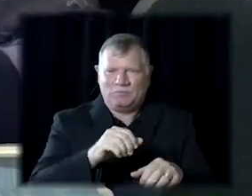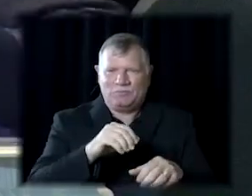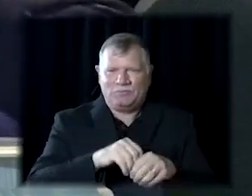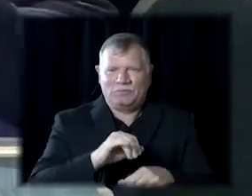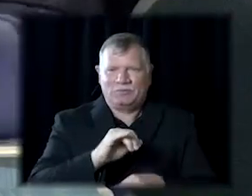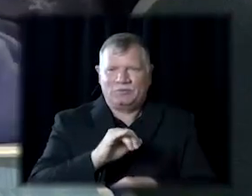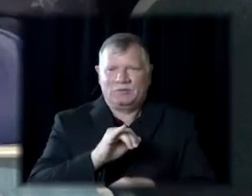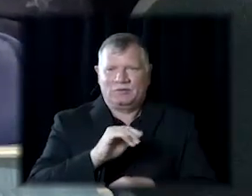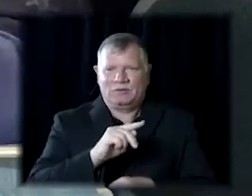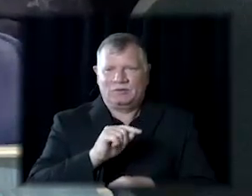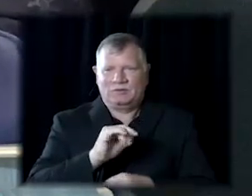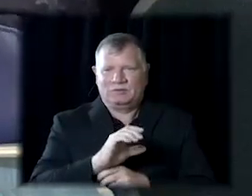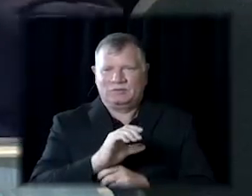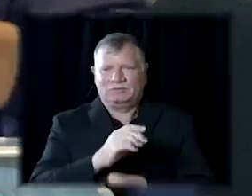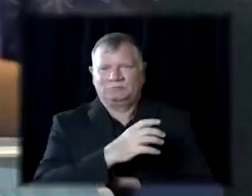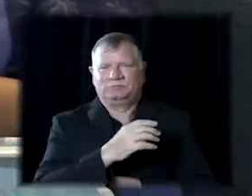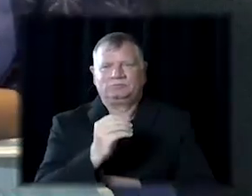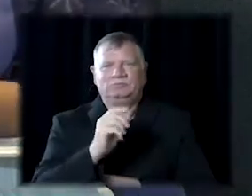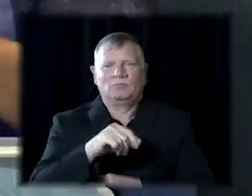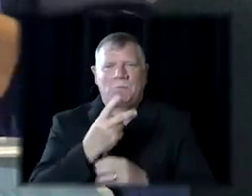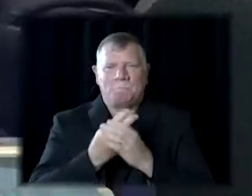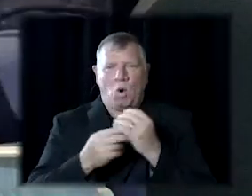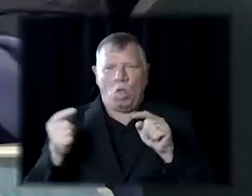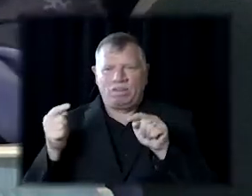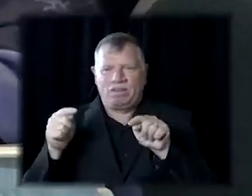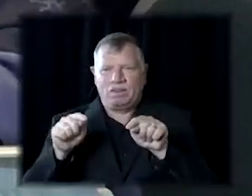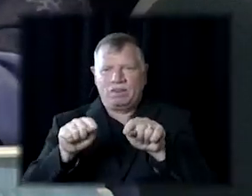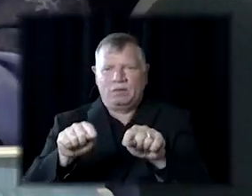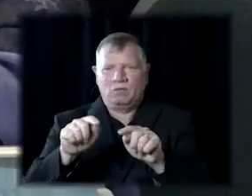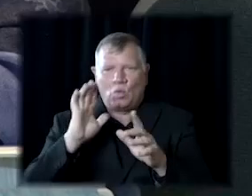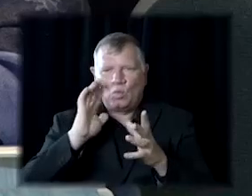EITC. And those two together were to create